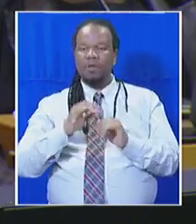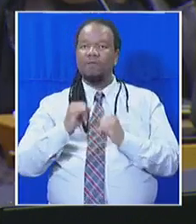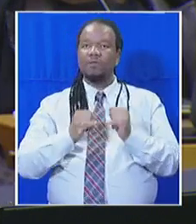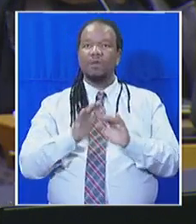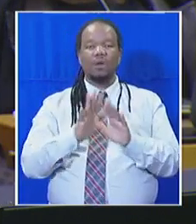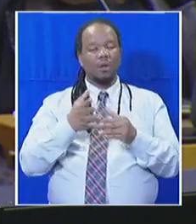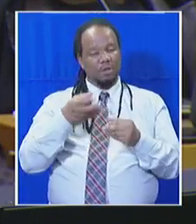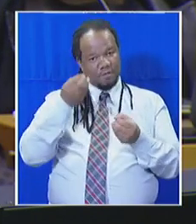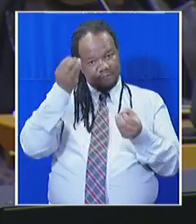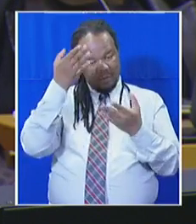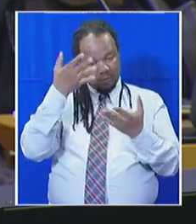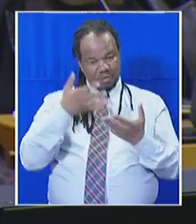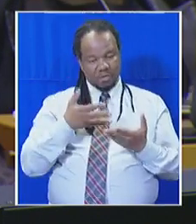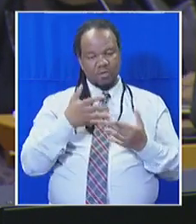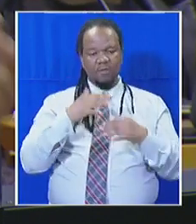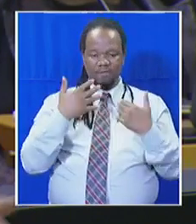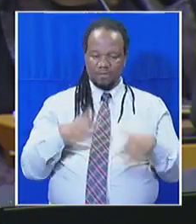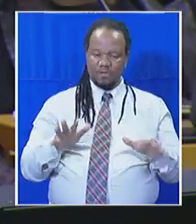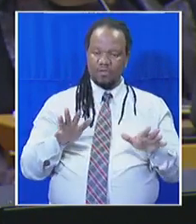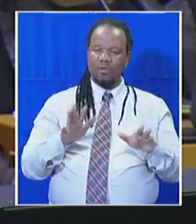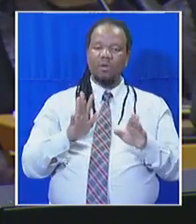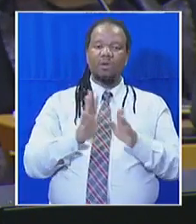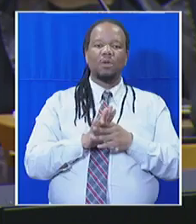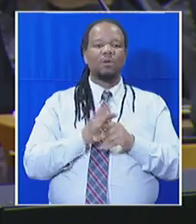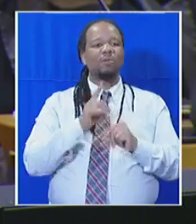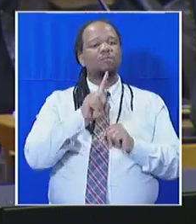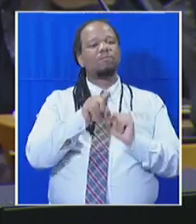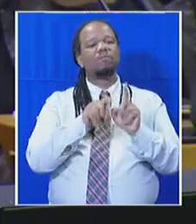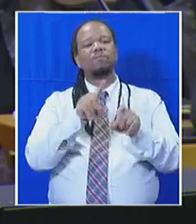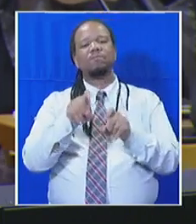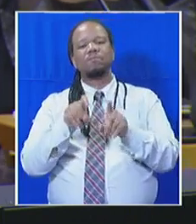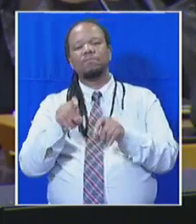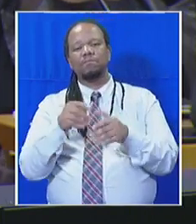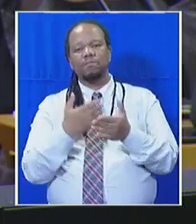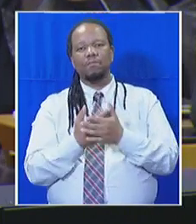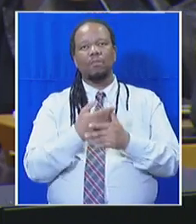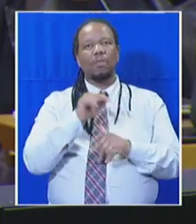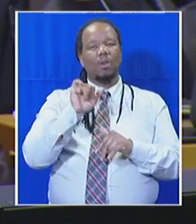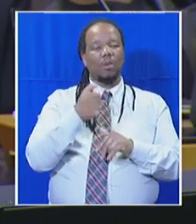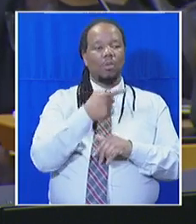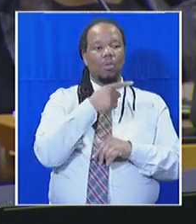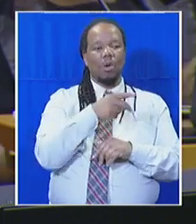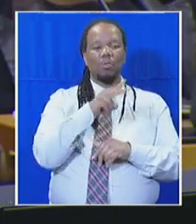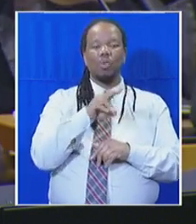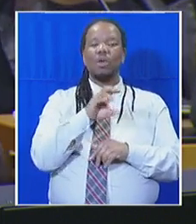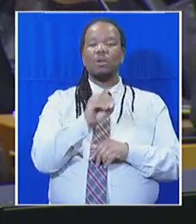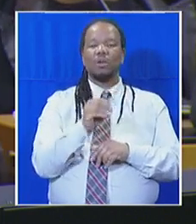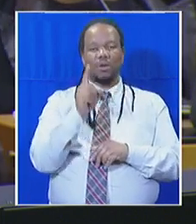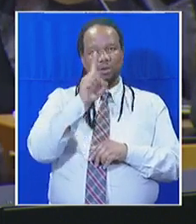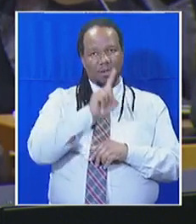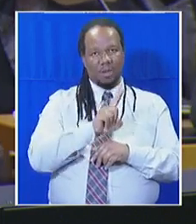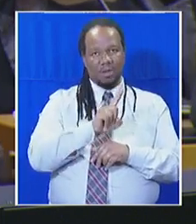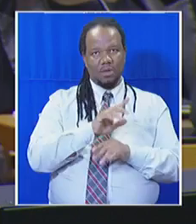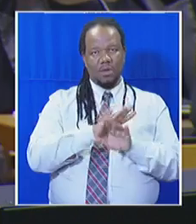information has been and leads have been provided, and these are being followed up. And a term of 120 days was allocated. The chairperson sought